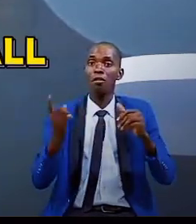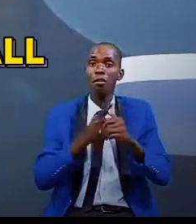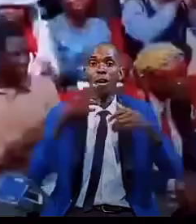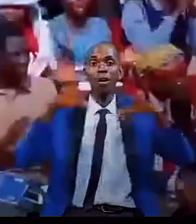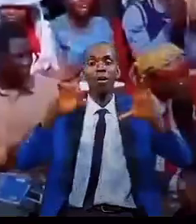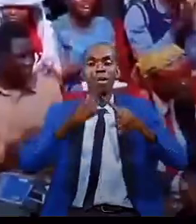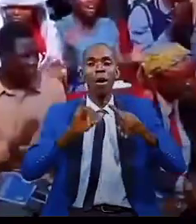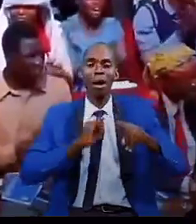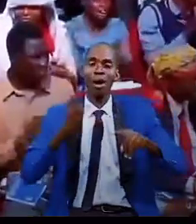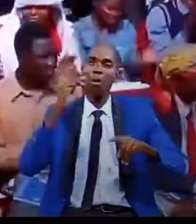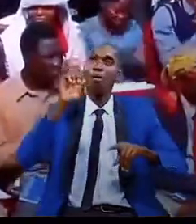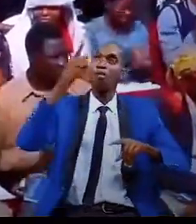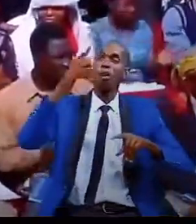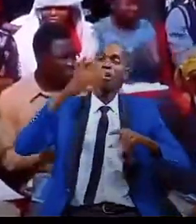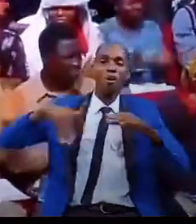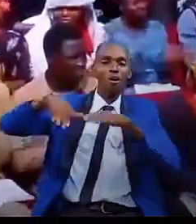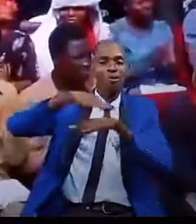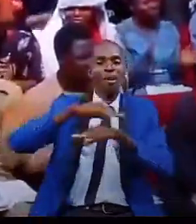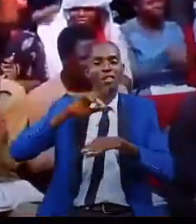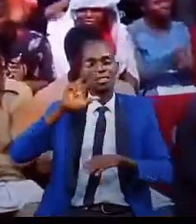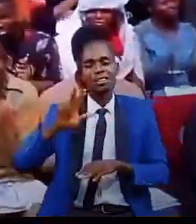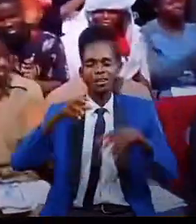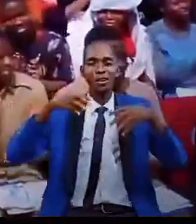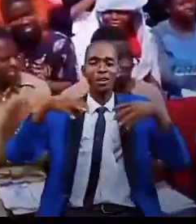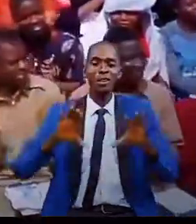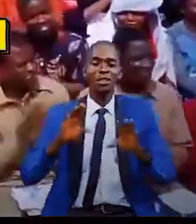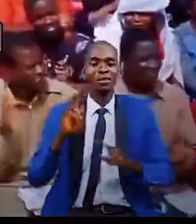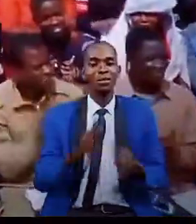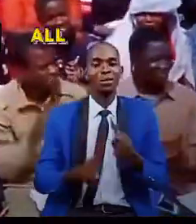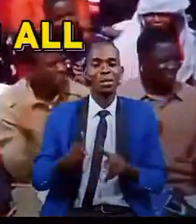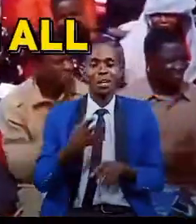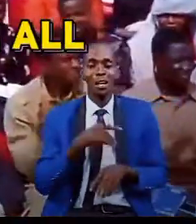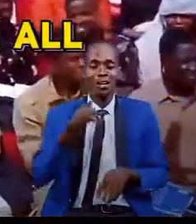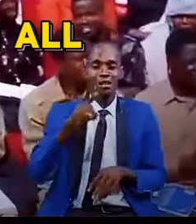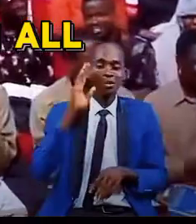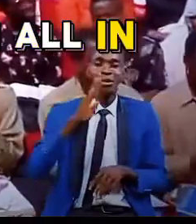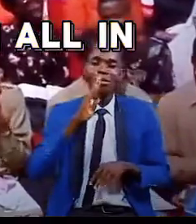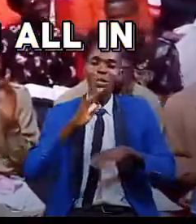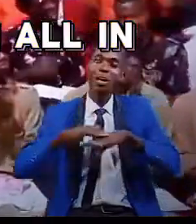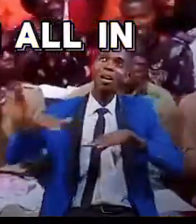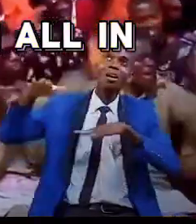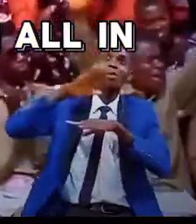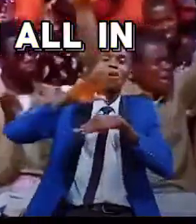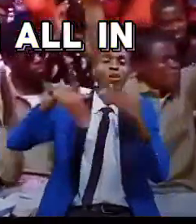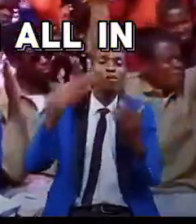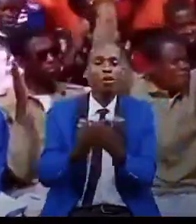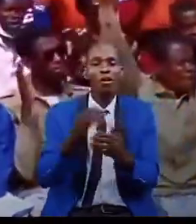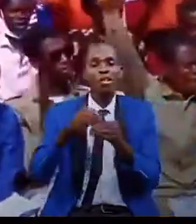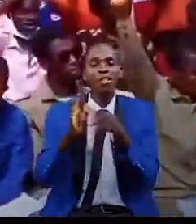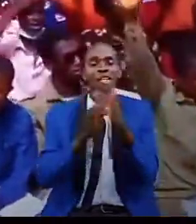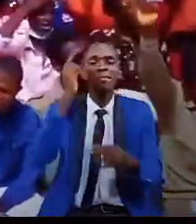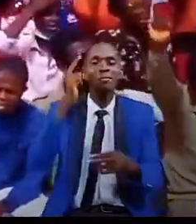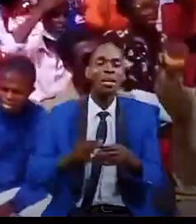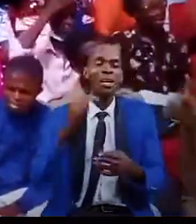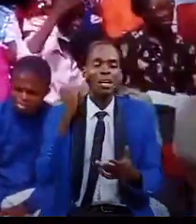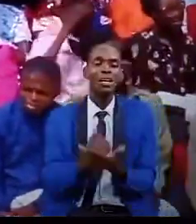all. And you will be on top of them all in Jesus' name. But